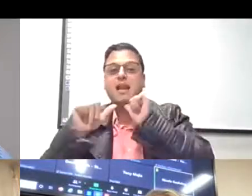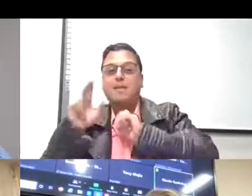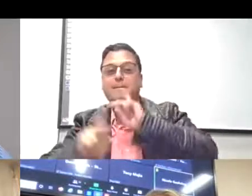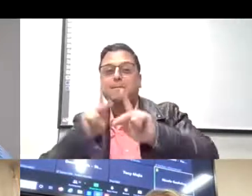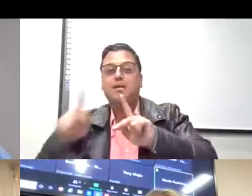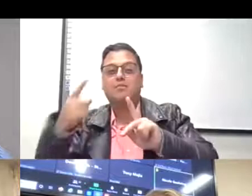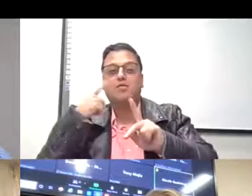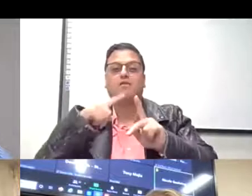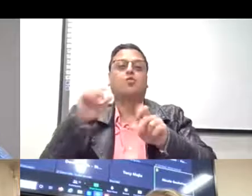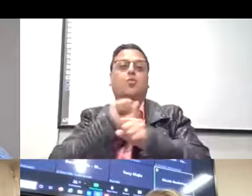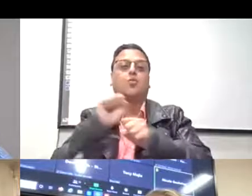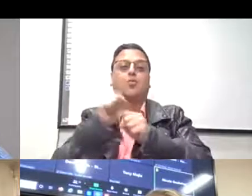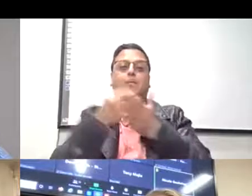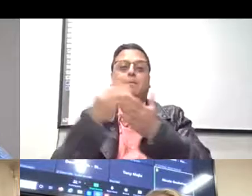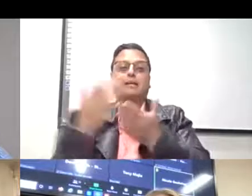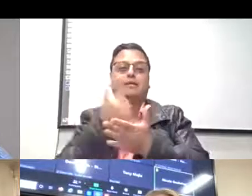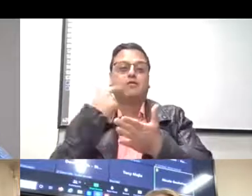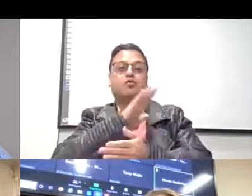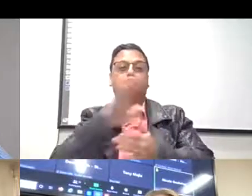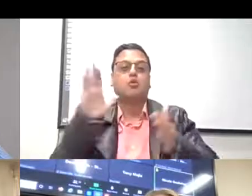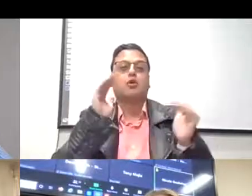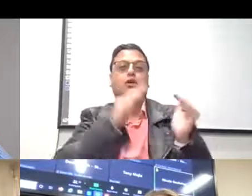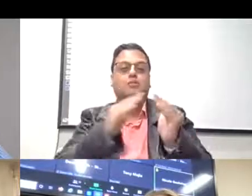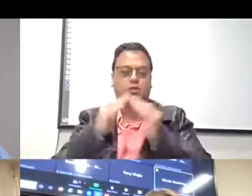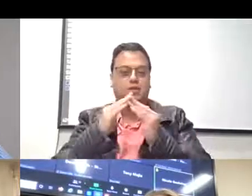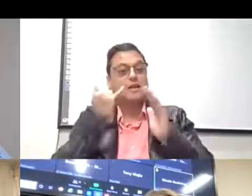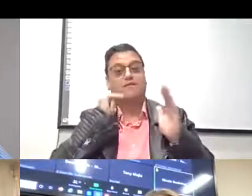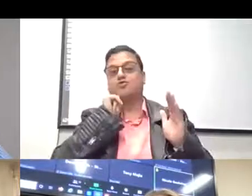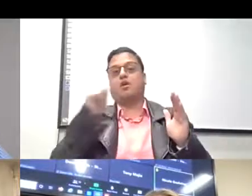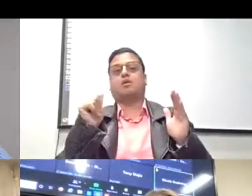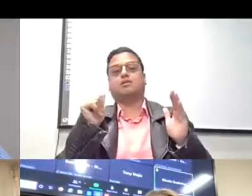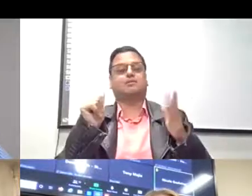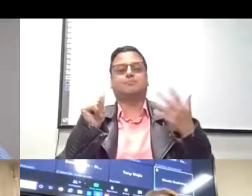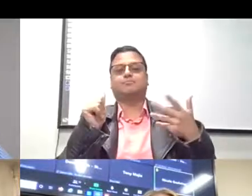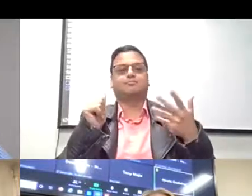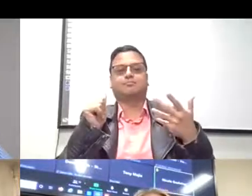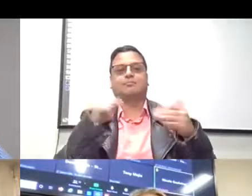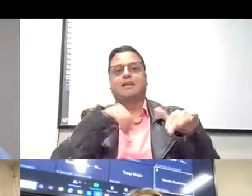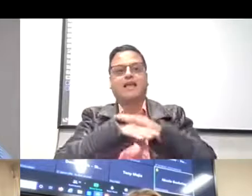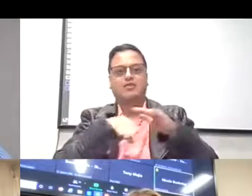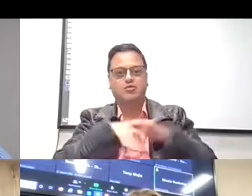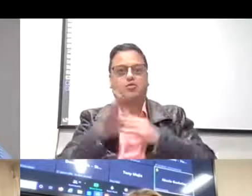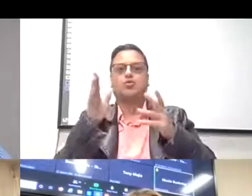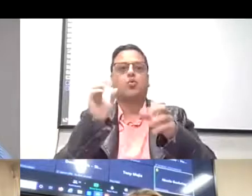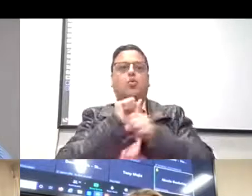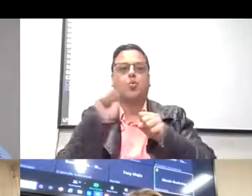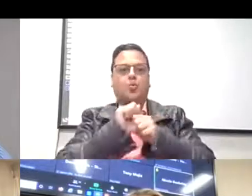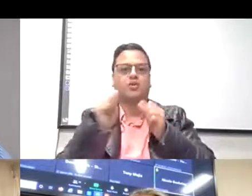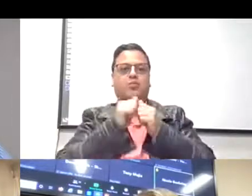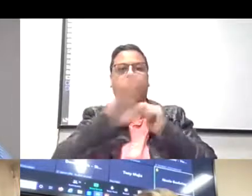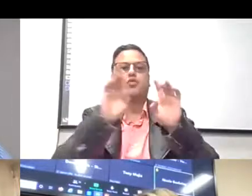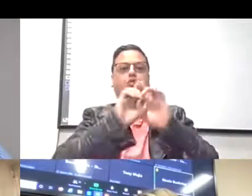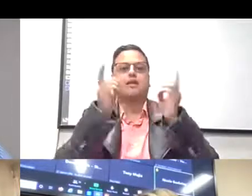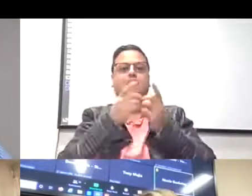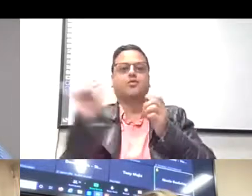earning prevailing wage opportunities in your community if they are not being able to enter into working with your district as